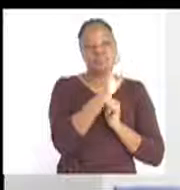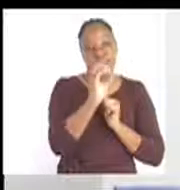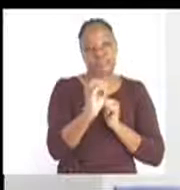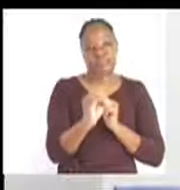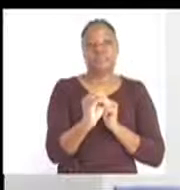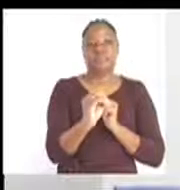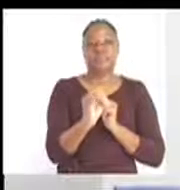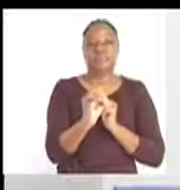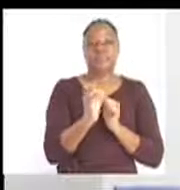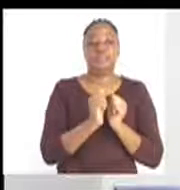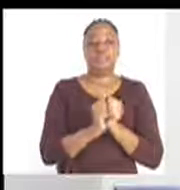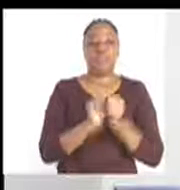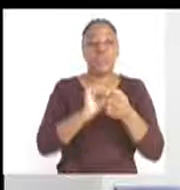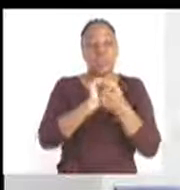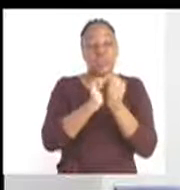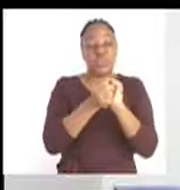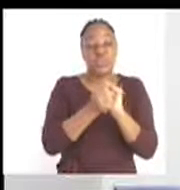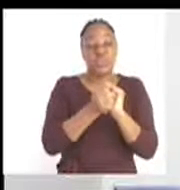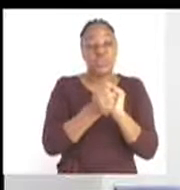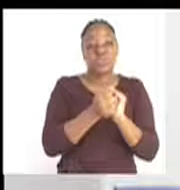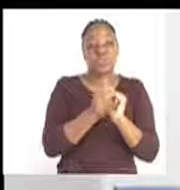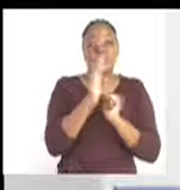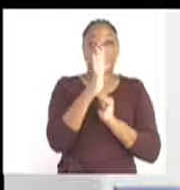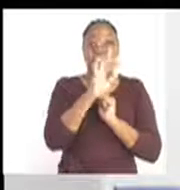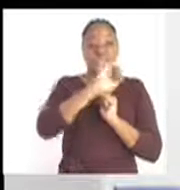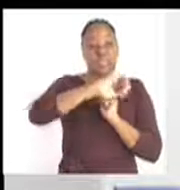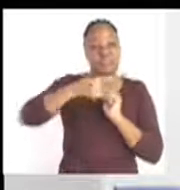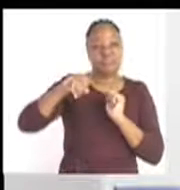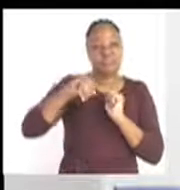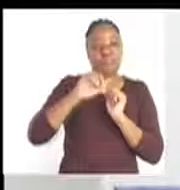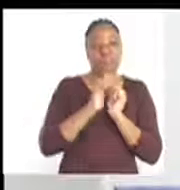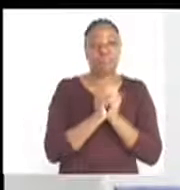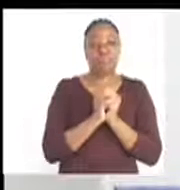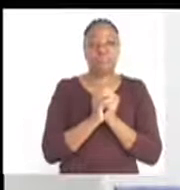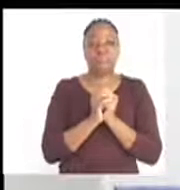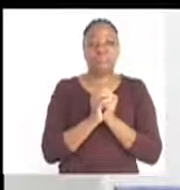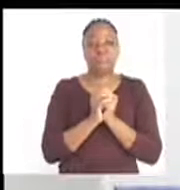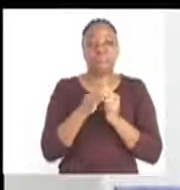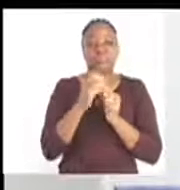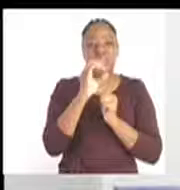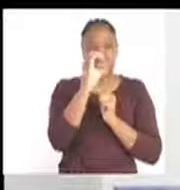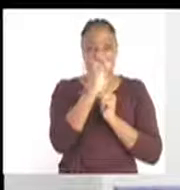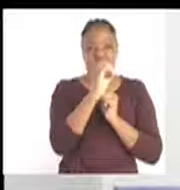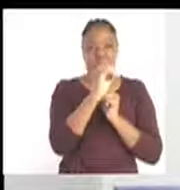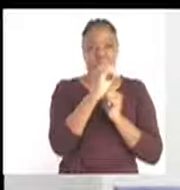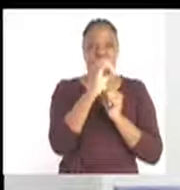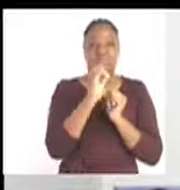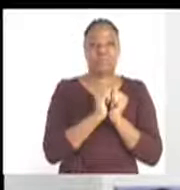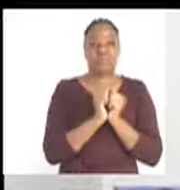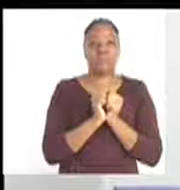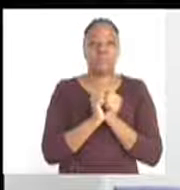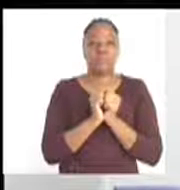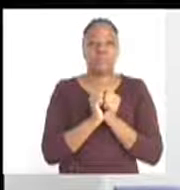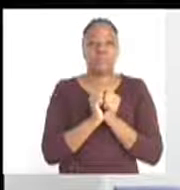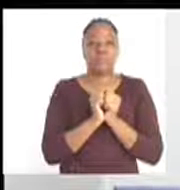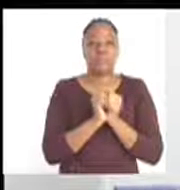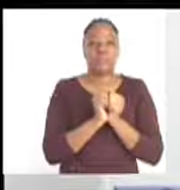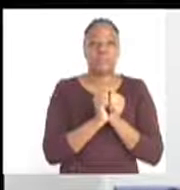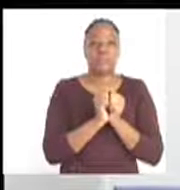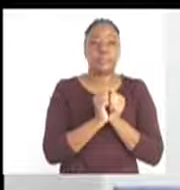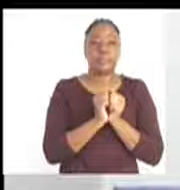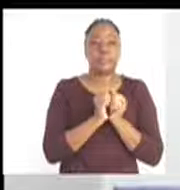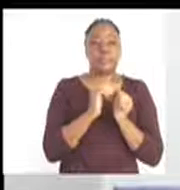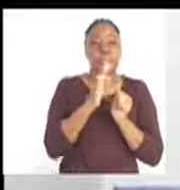we write our 50. And the second part of what we are saying is